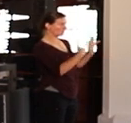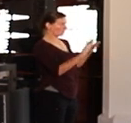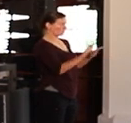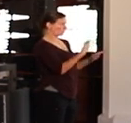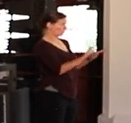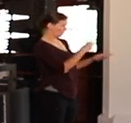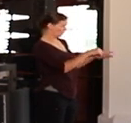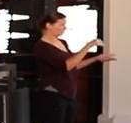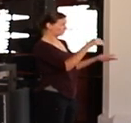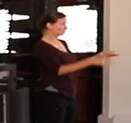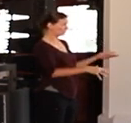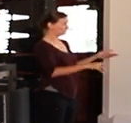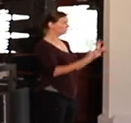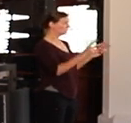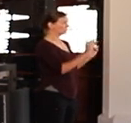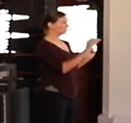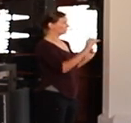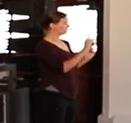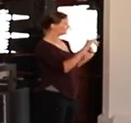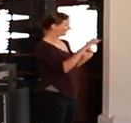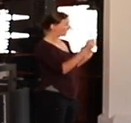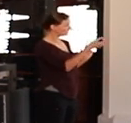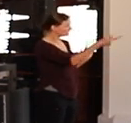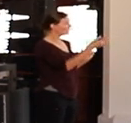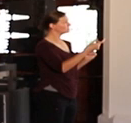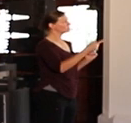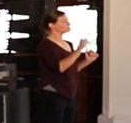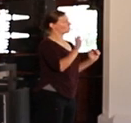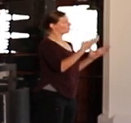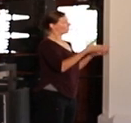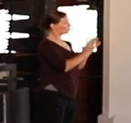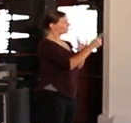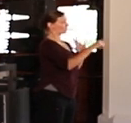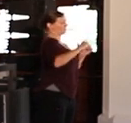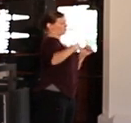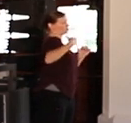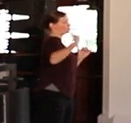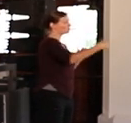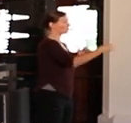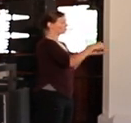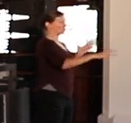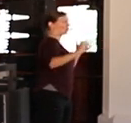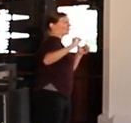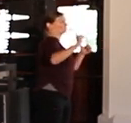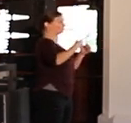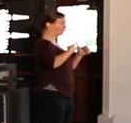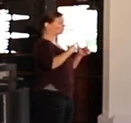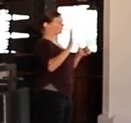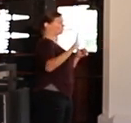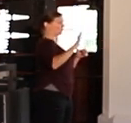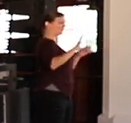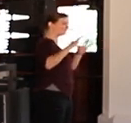Scotties, our new students, who serve as first-generation students, the first to attend college in